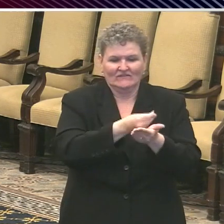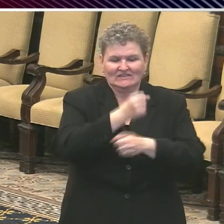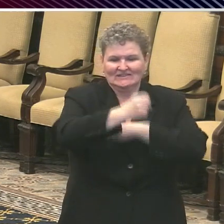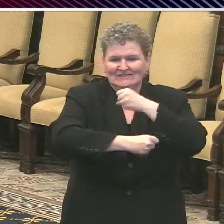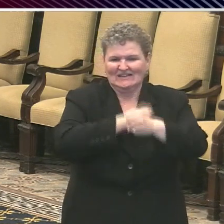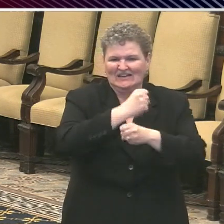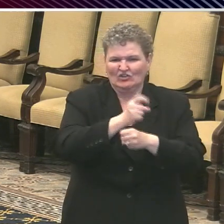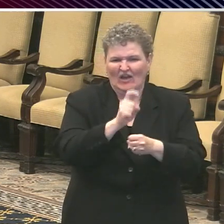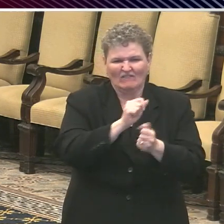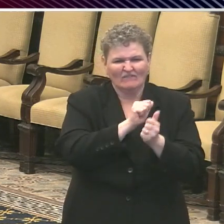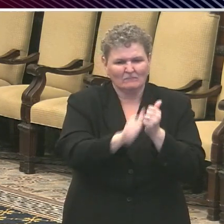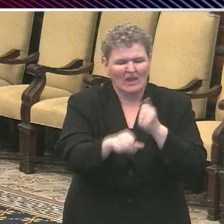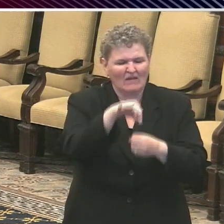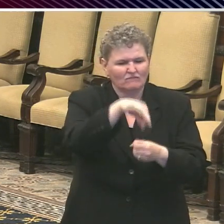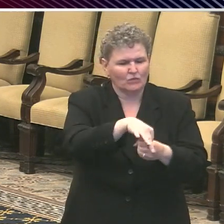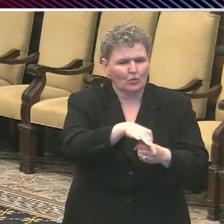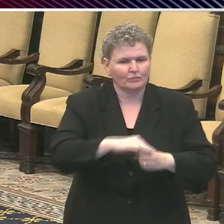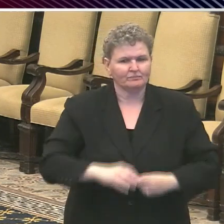Thank you so much, Mr. Mayor.